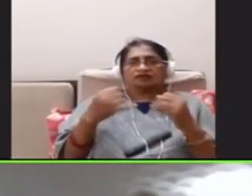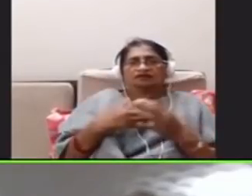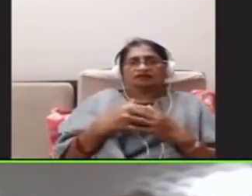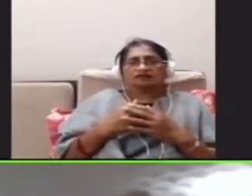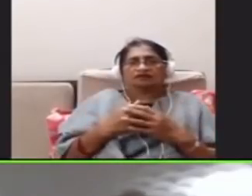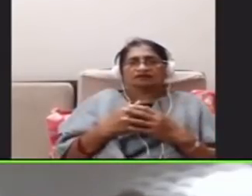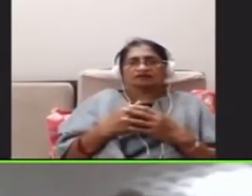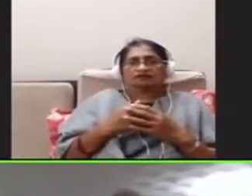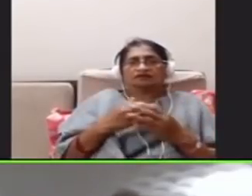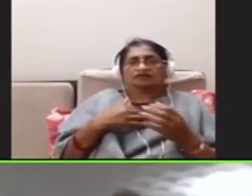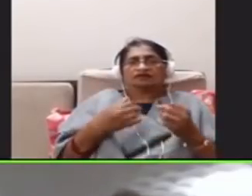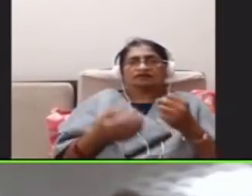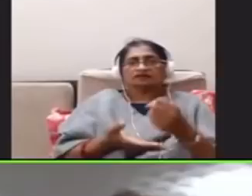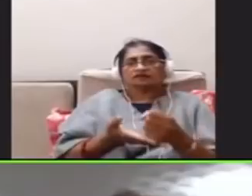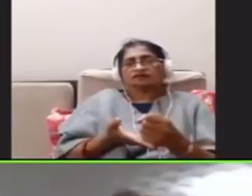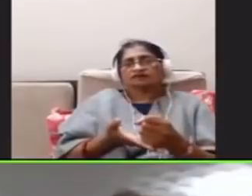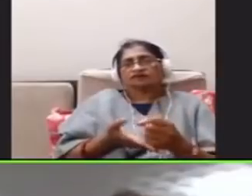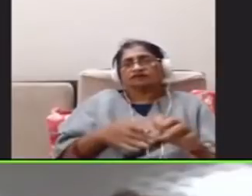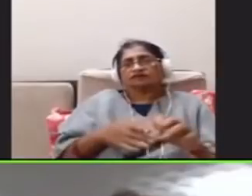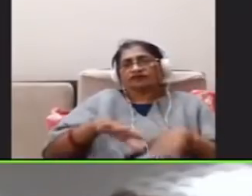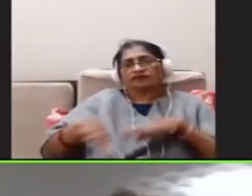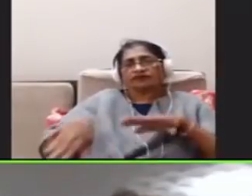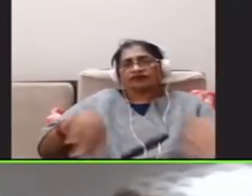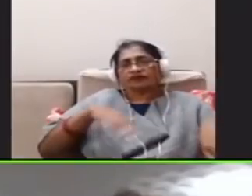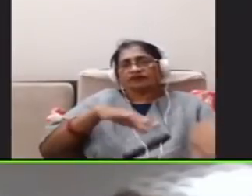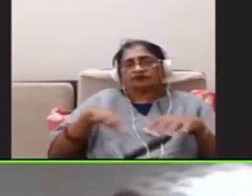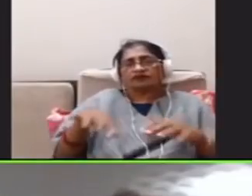that was gonna help. And swimming is just one of those good